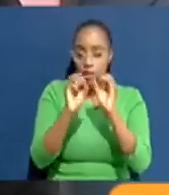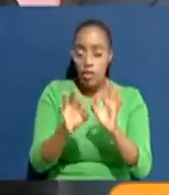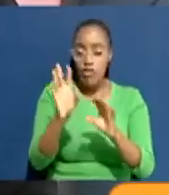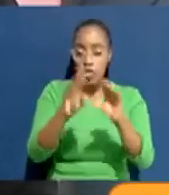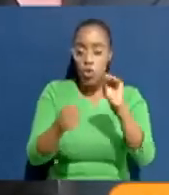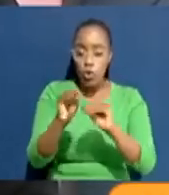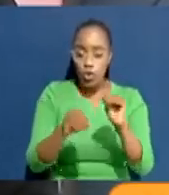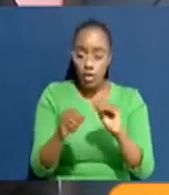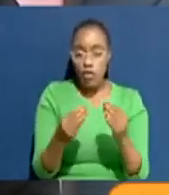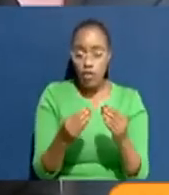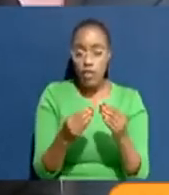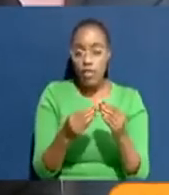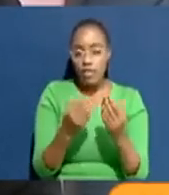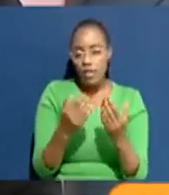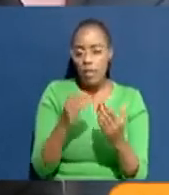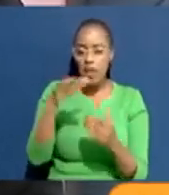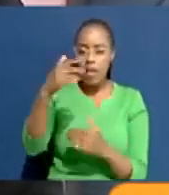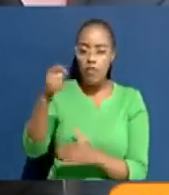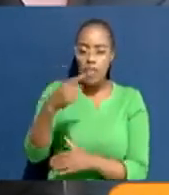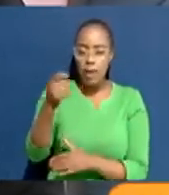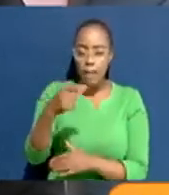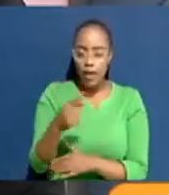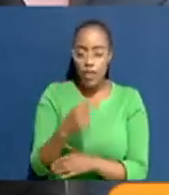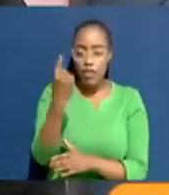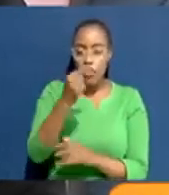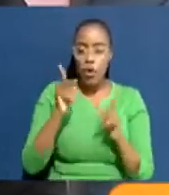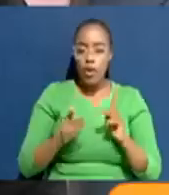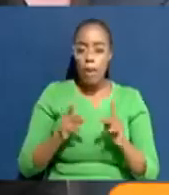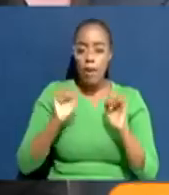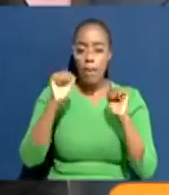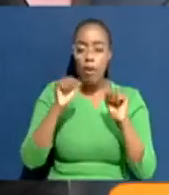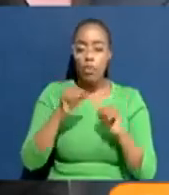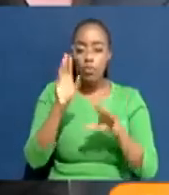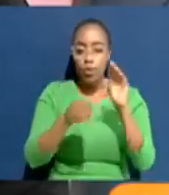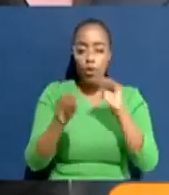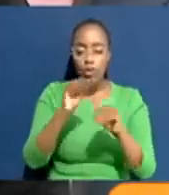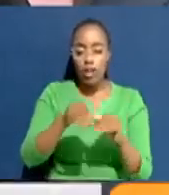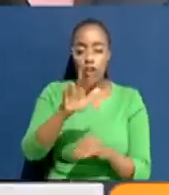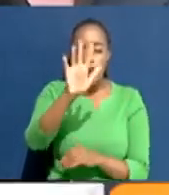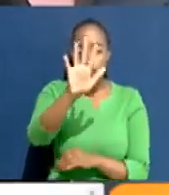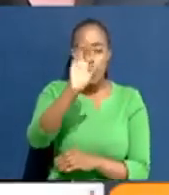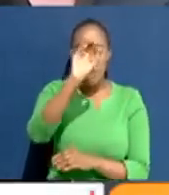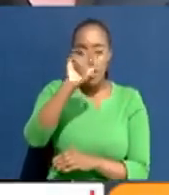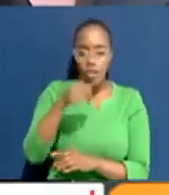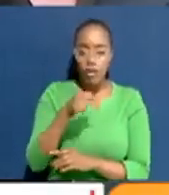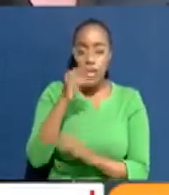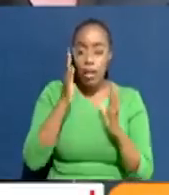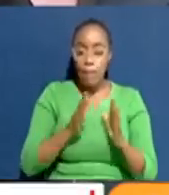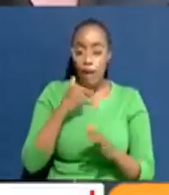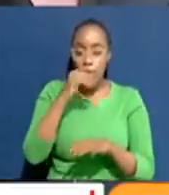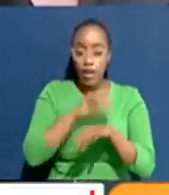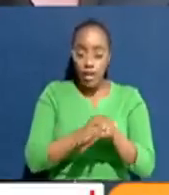contribute, and we did the math, that the only people who will be able to contribute 5,000 is somebody who earns at